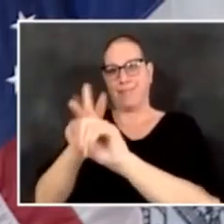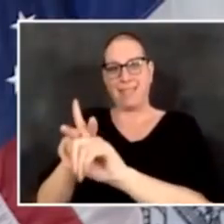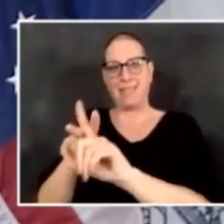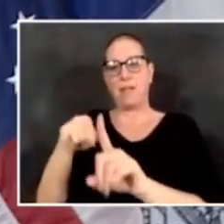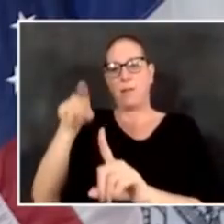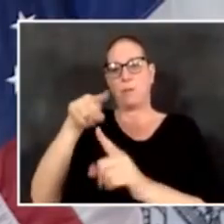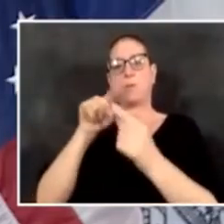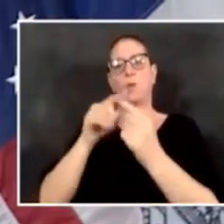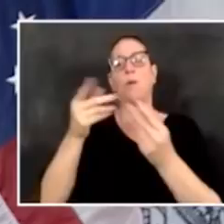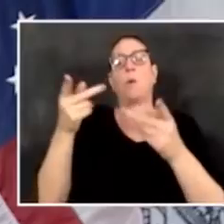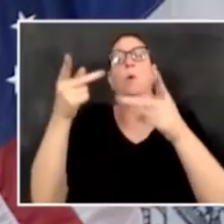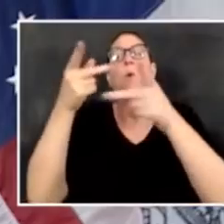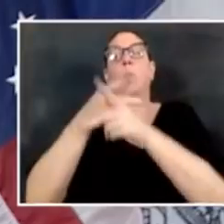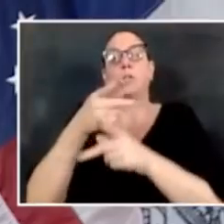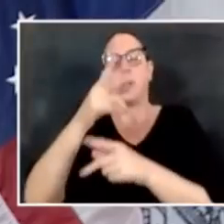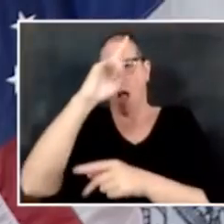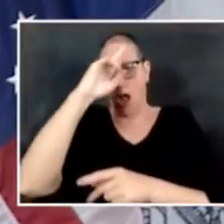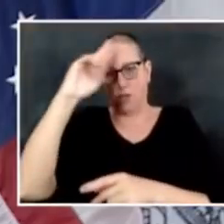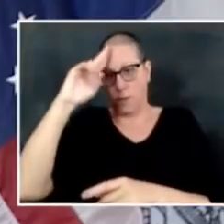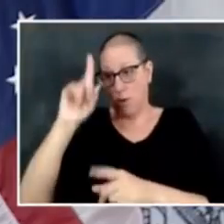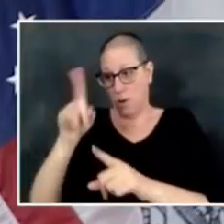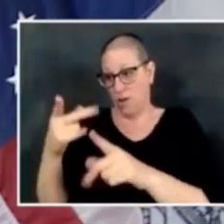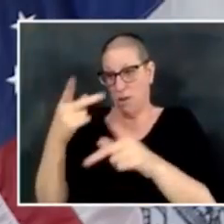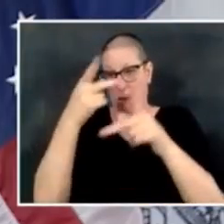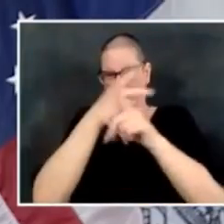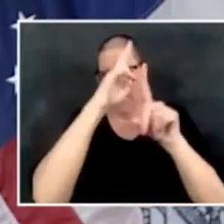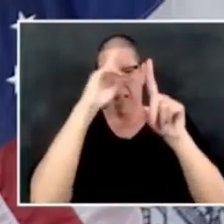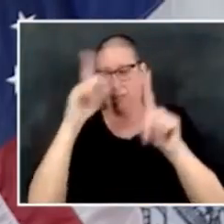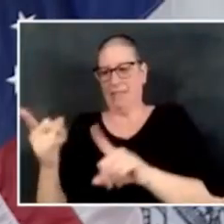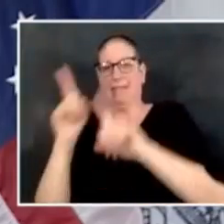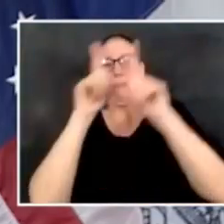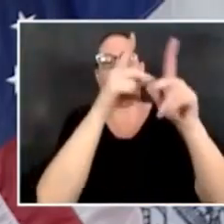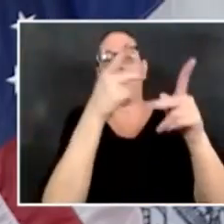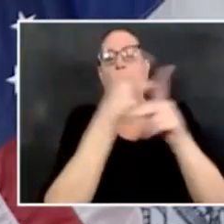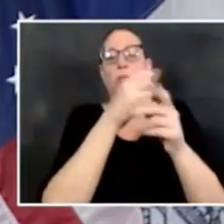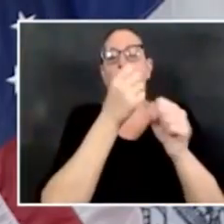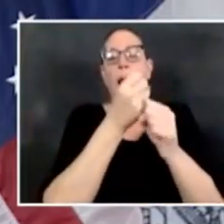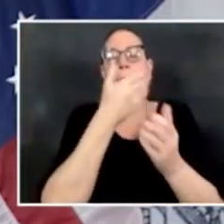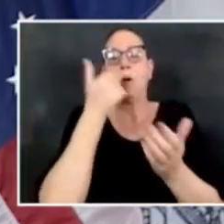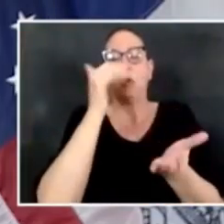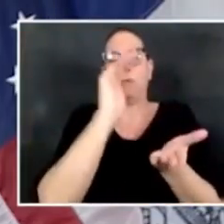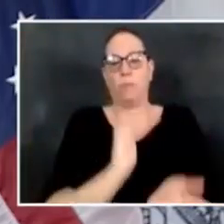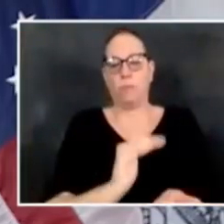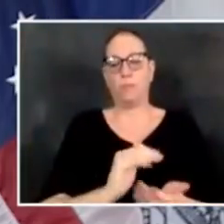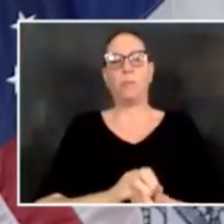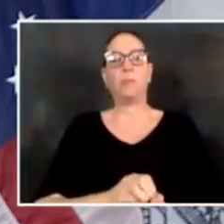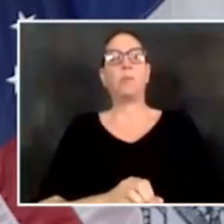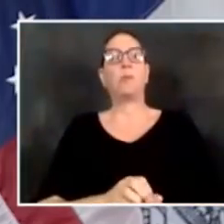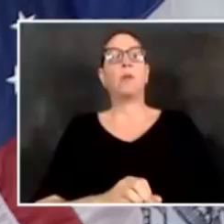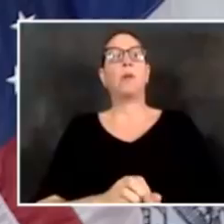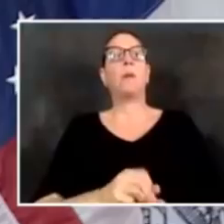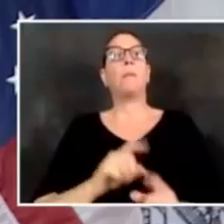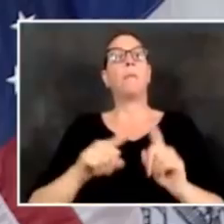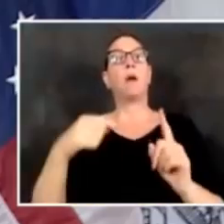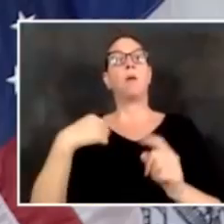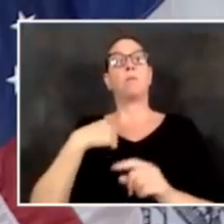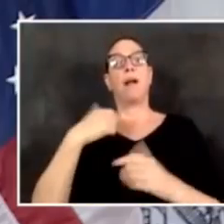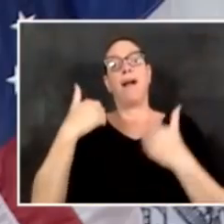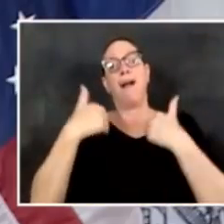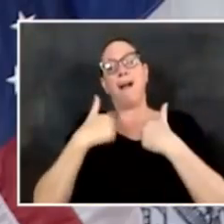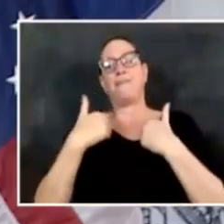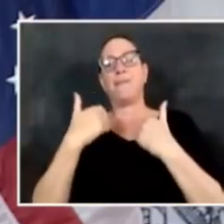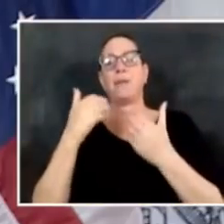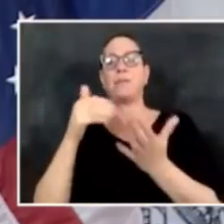have been sending additional doctors and nurses from different sources that we have gotten